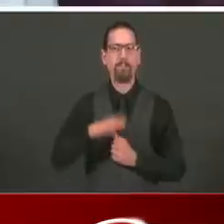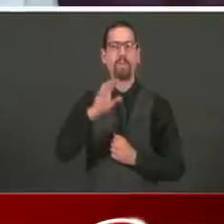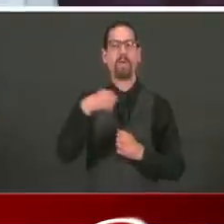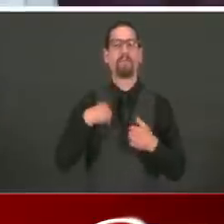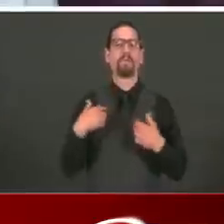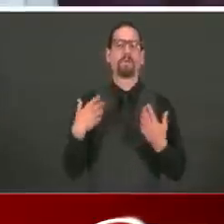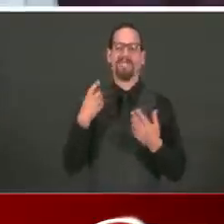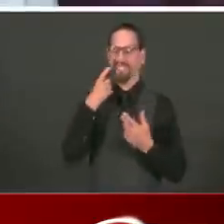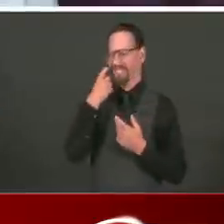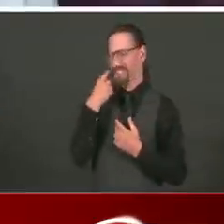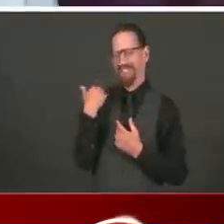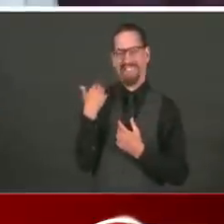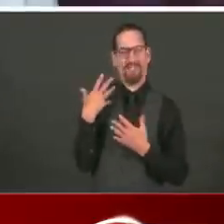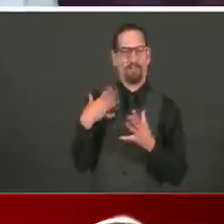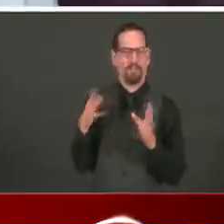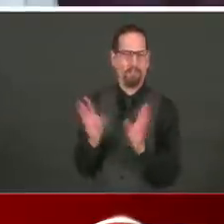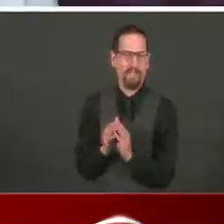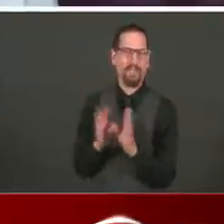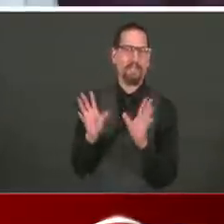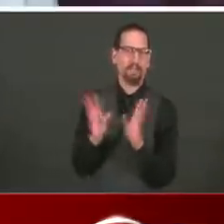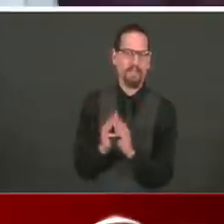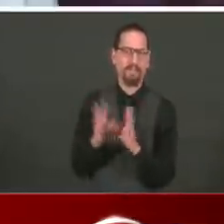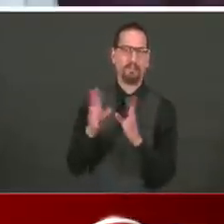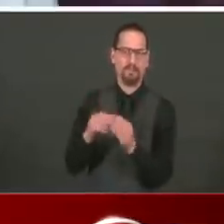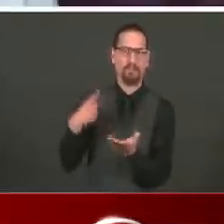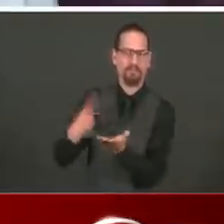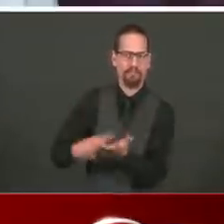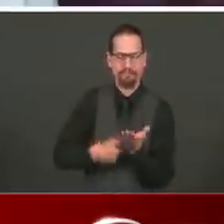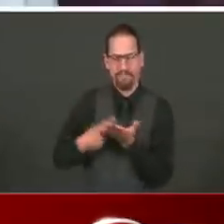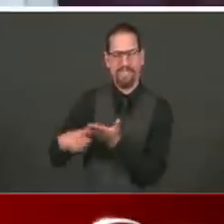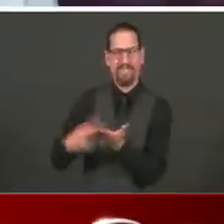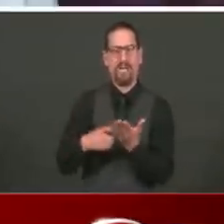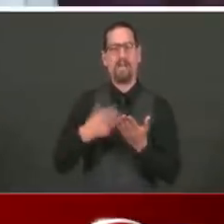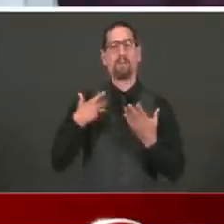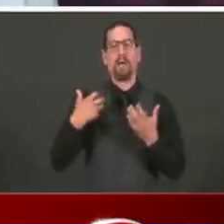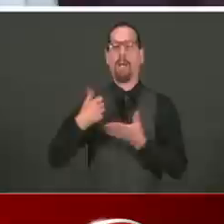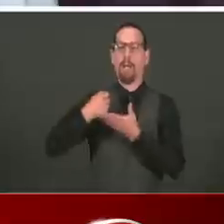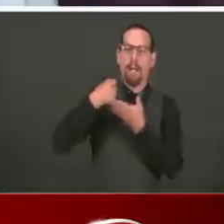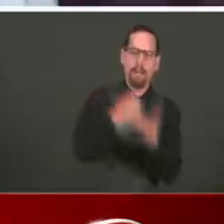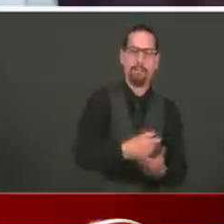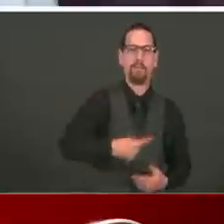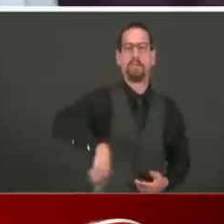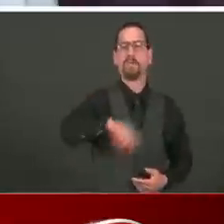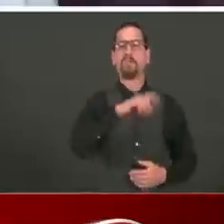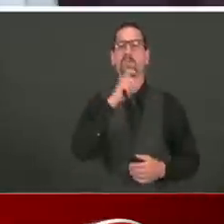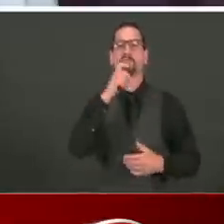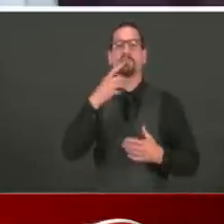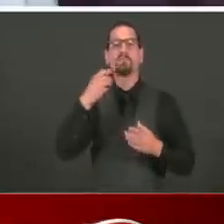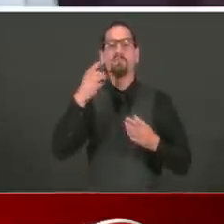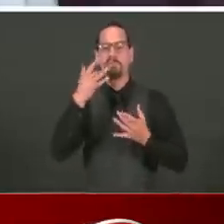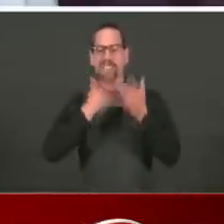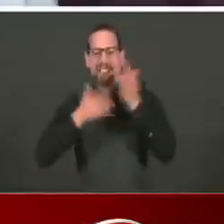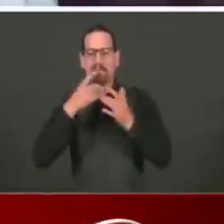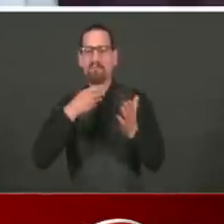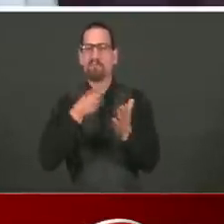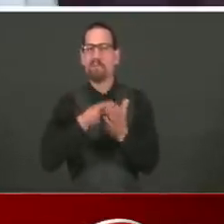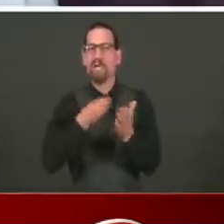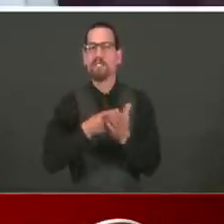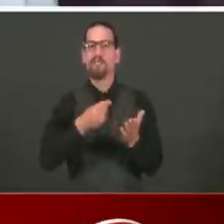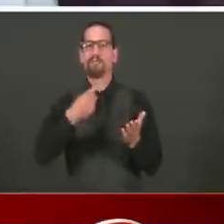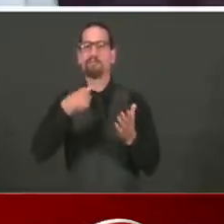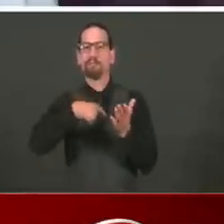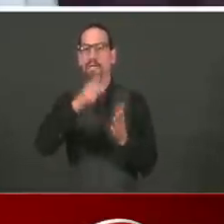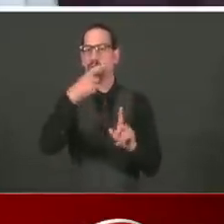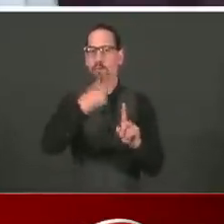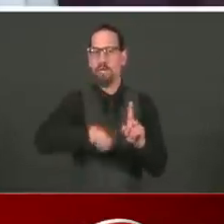solutions around helping people who are struggling with their housing. I would say, as I have said so many